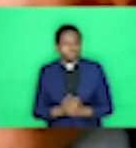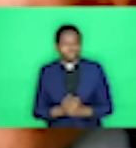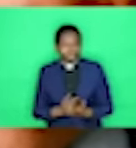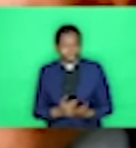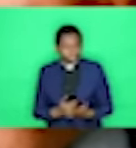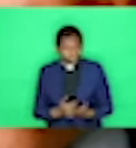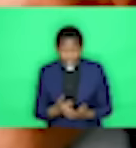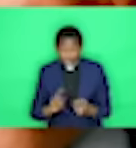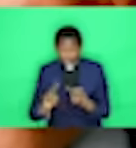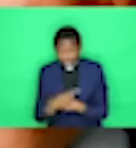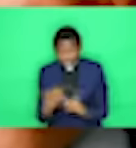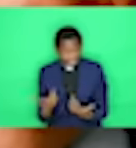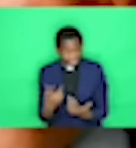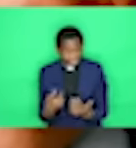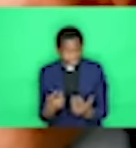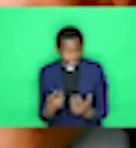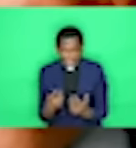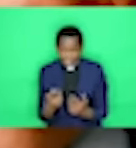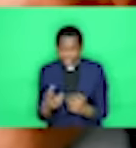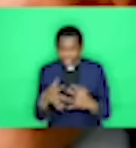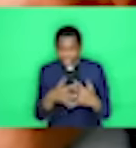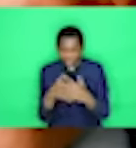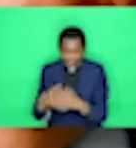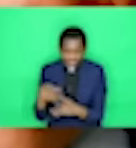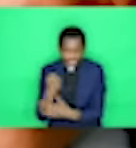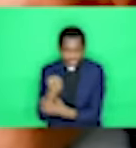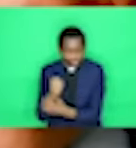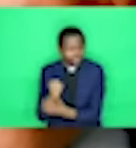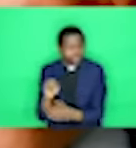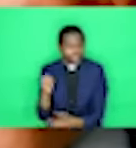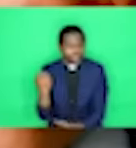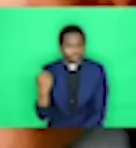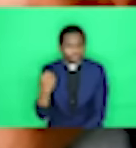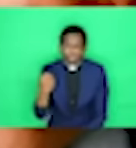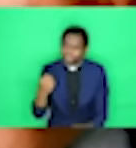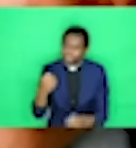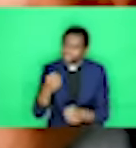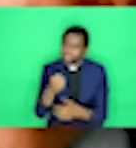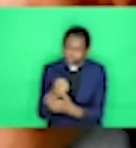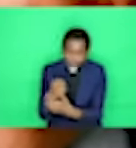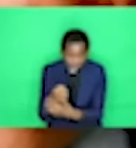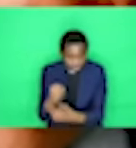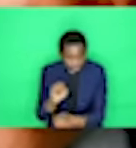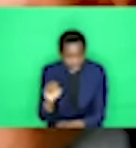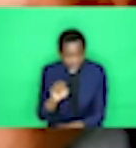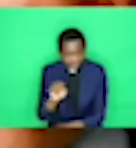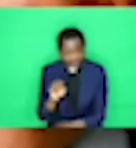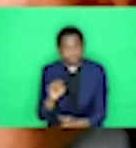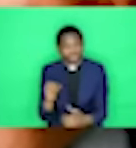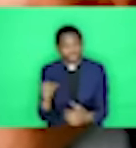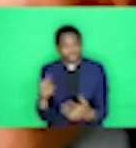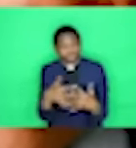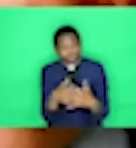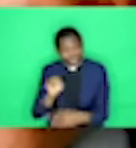flying. And ne dollar yi o dimrika tente. These are symptoms. We are using sanso bia. But the reality is what the citizens